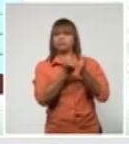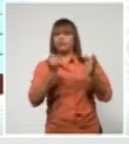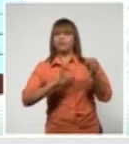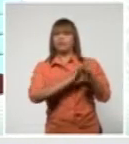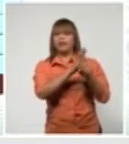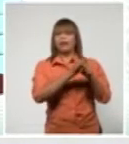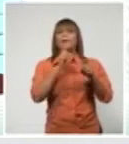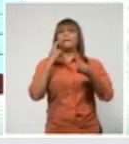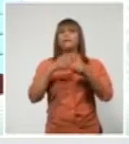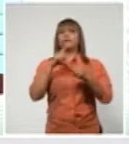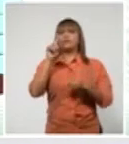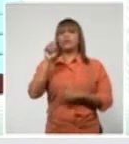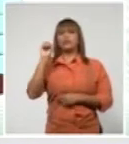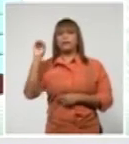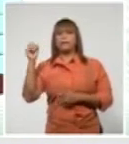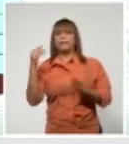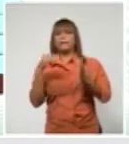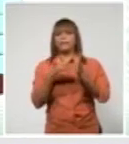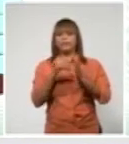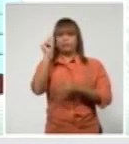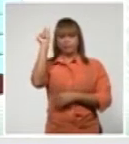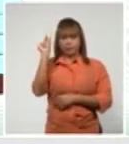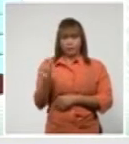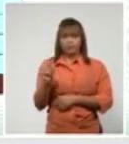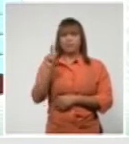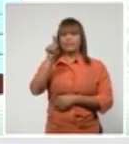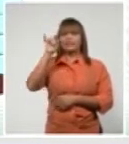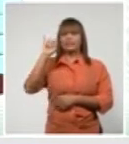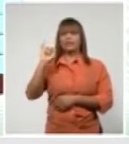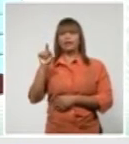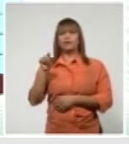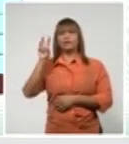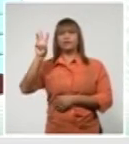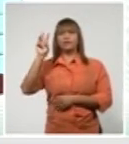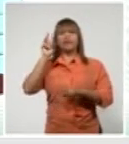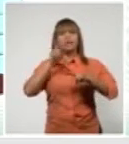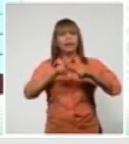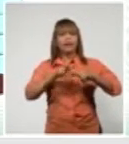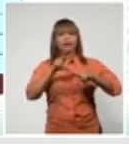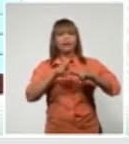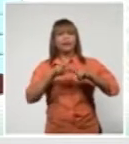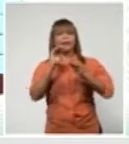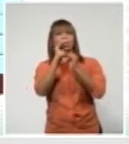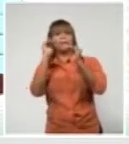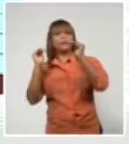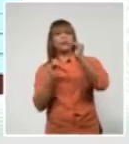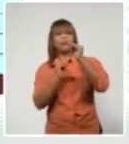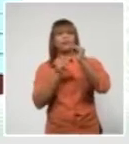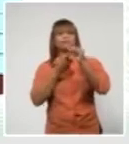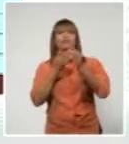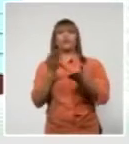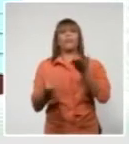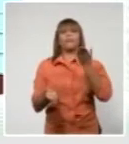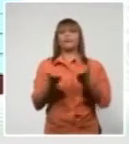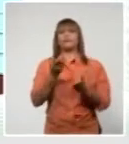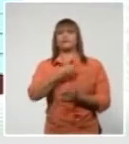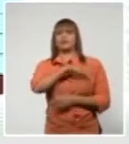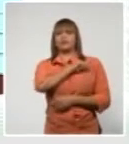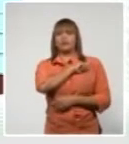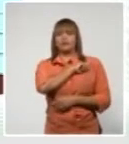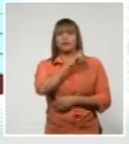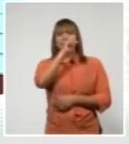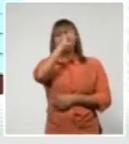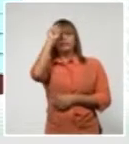of 10.28, Mayabeque 2.60, Artemisa